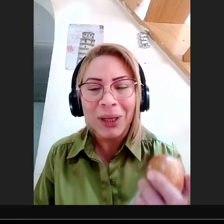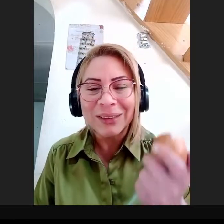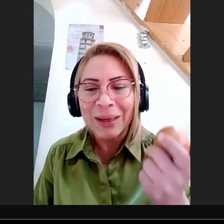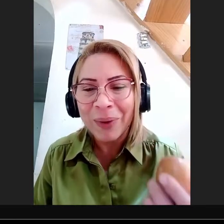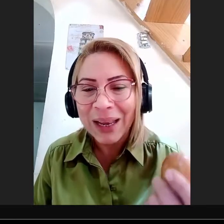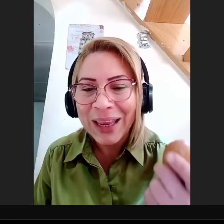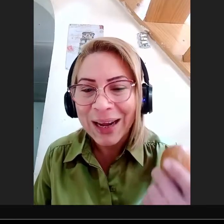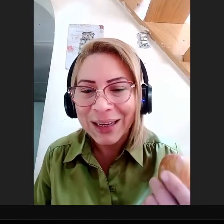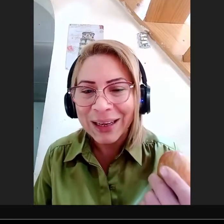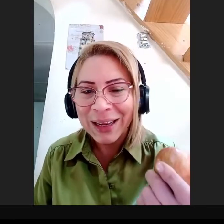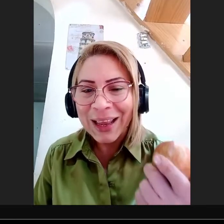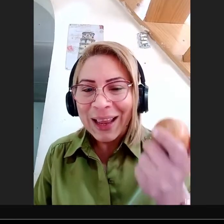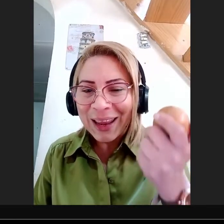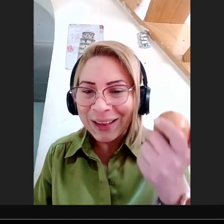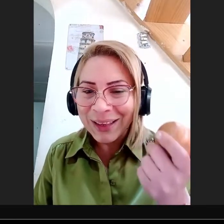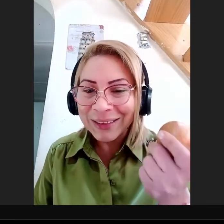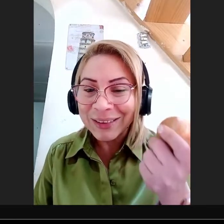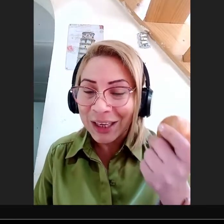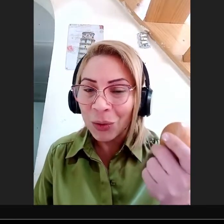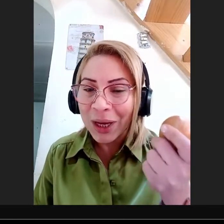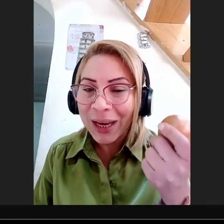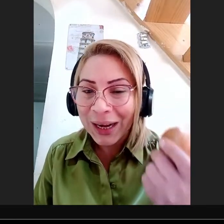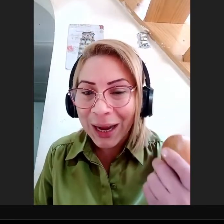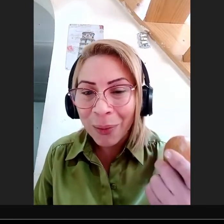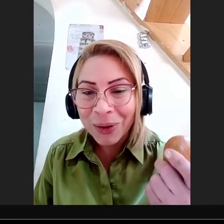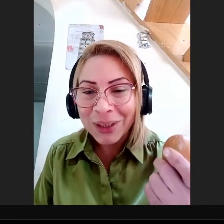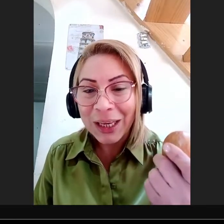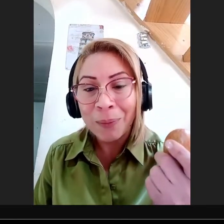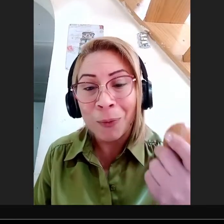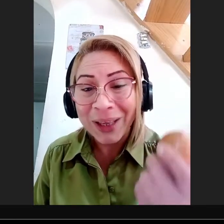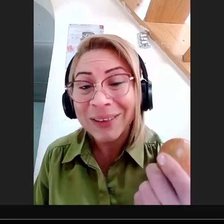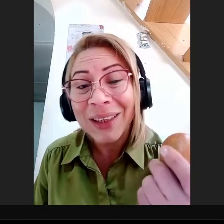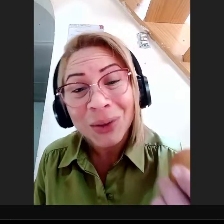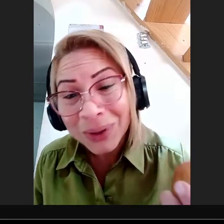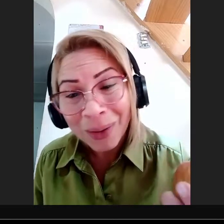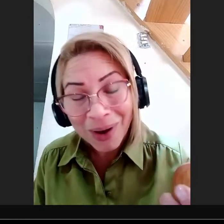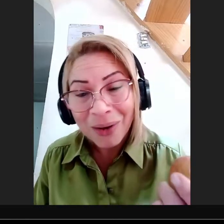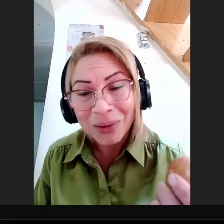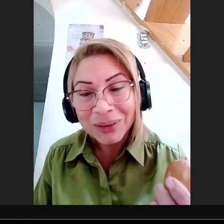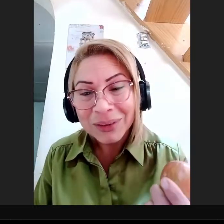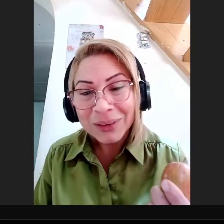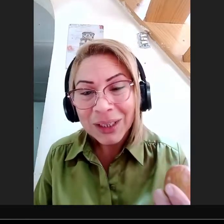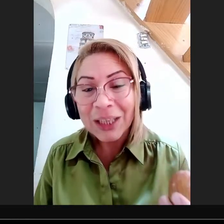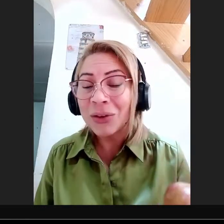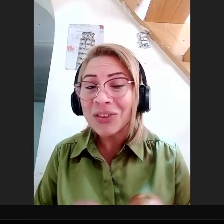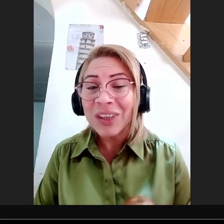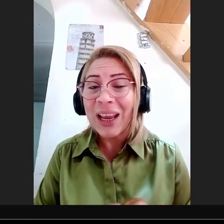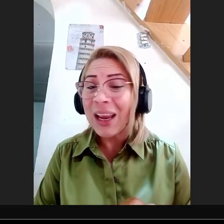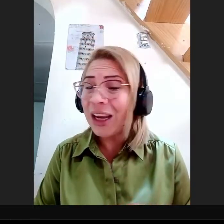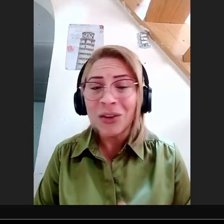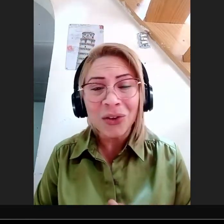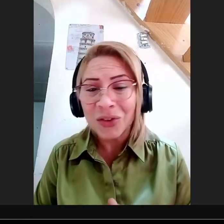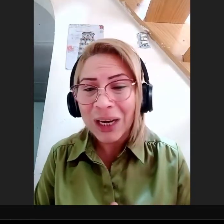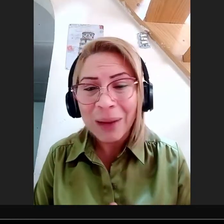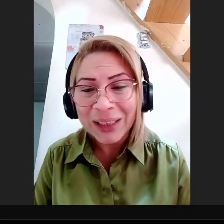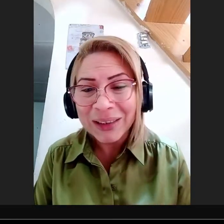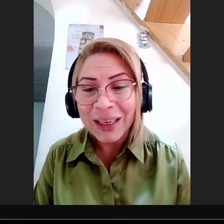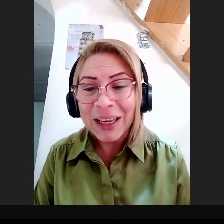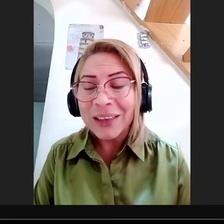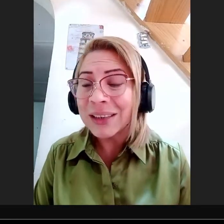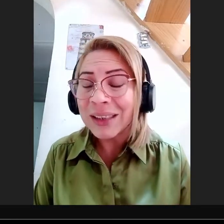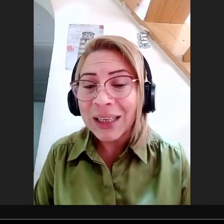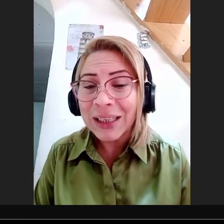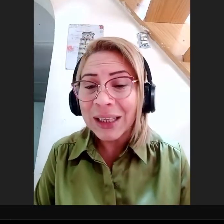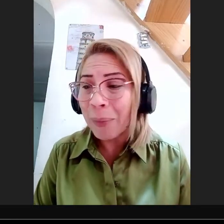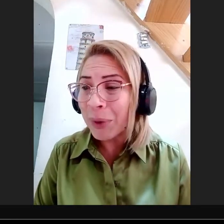there are going to be millions and millions people exploited, not only human trafficking victims, because a slave is